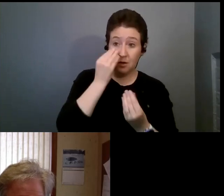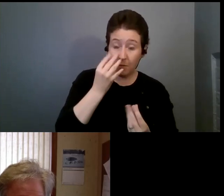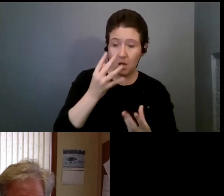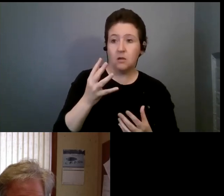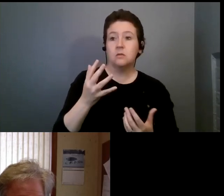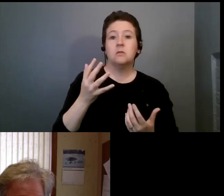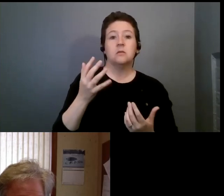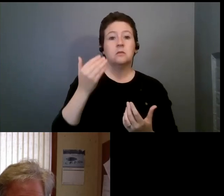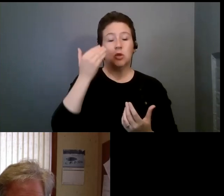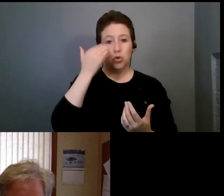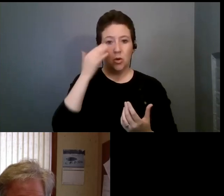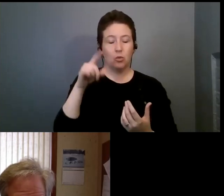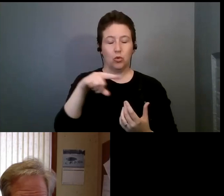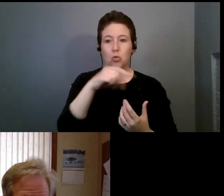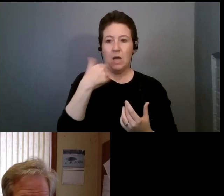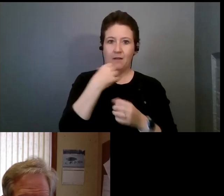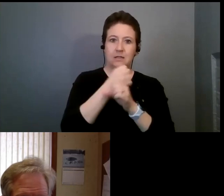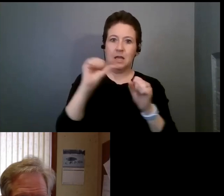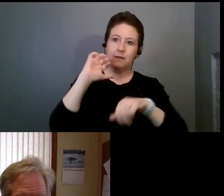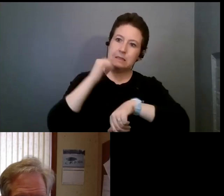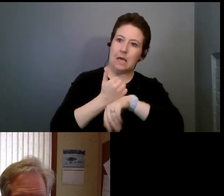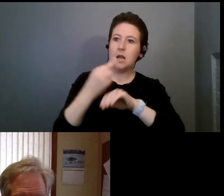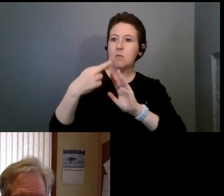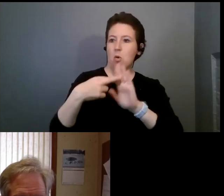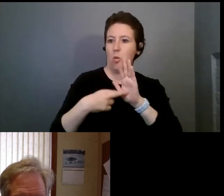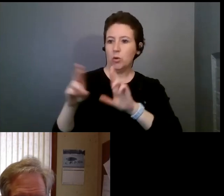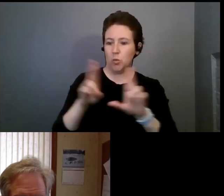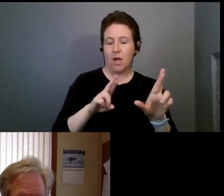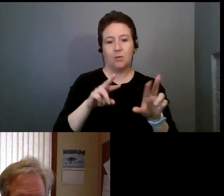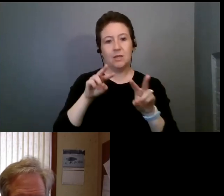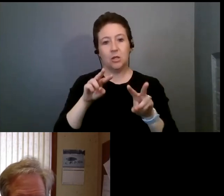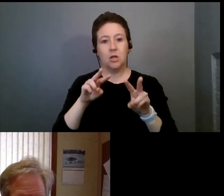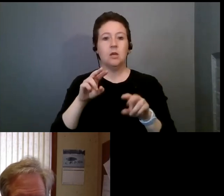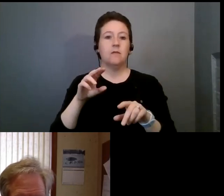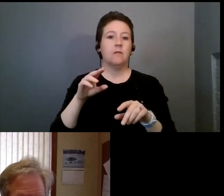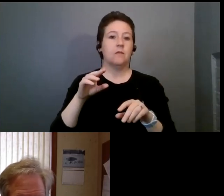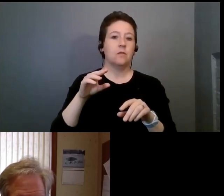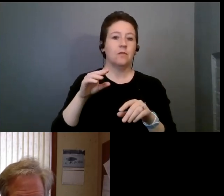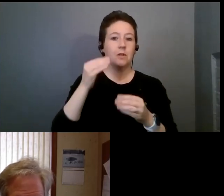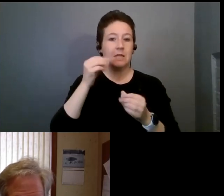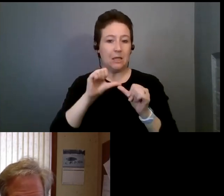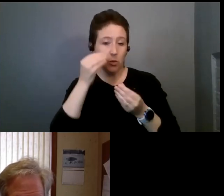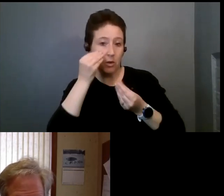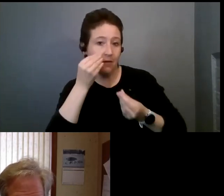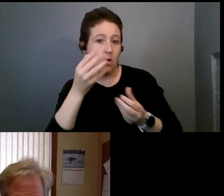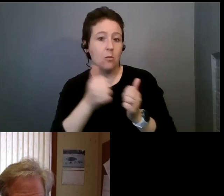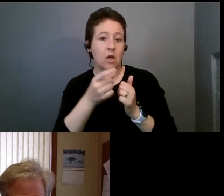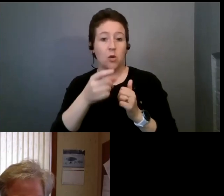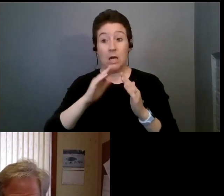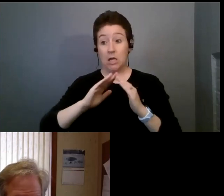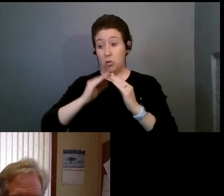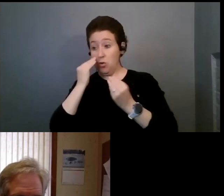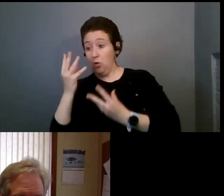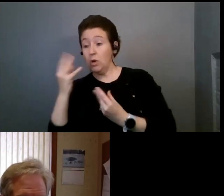knowing the safety precautions that you have in place. And we'll look forward to, again, sharing additional guidance with you as well as with the community that comes